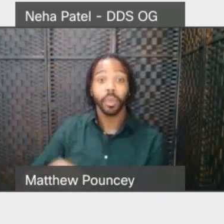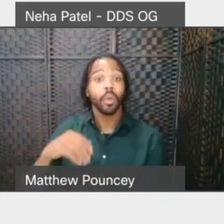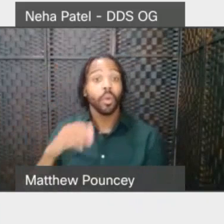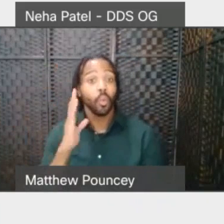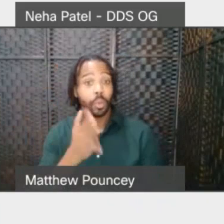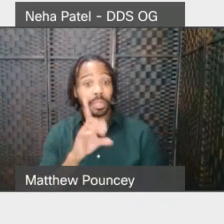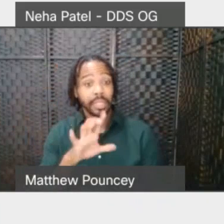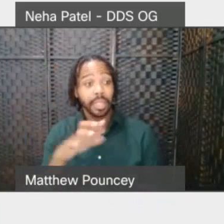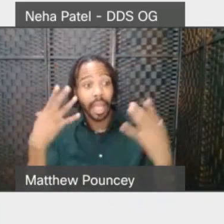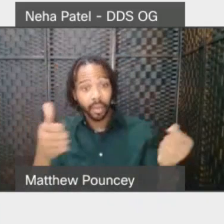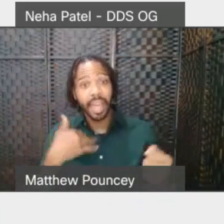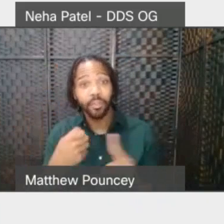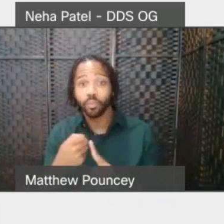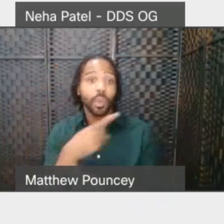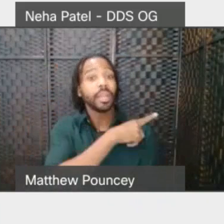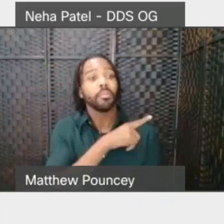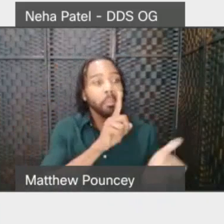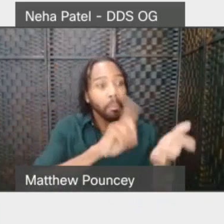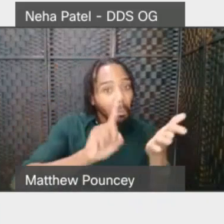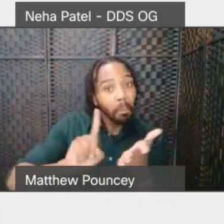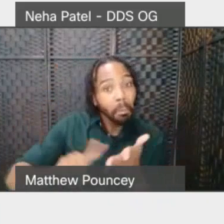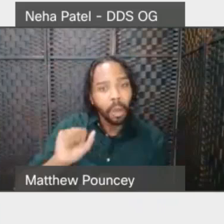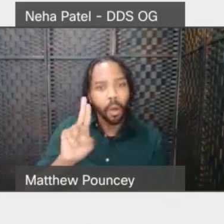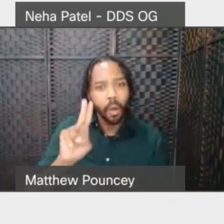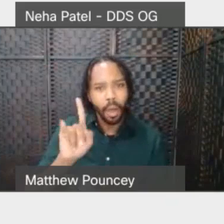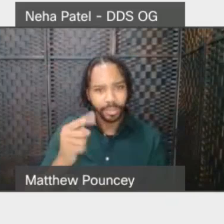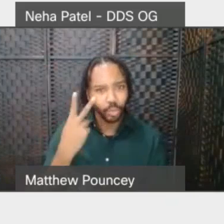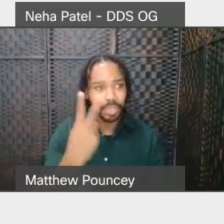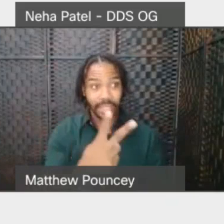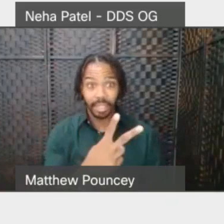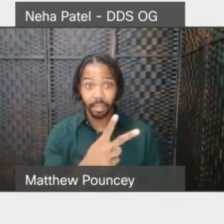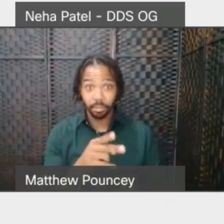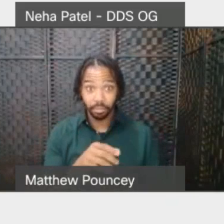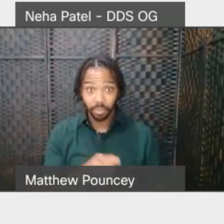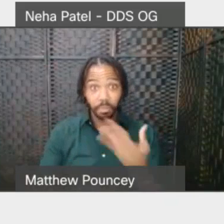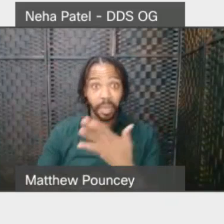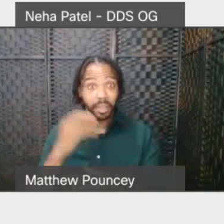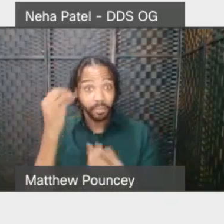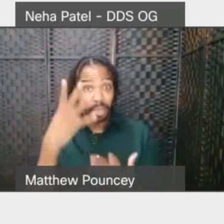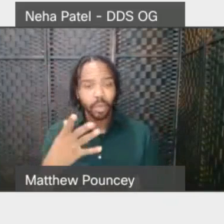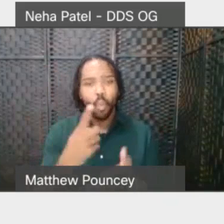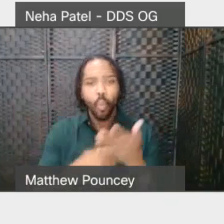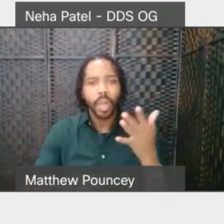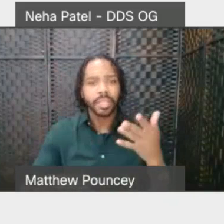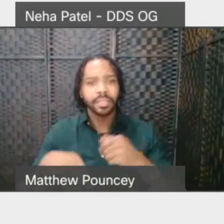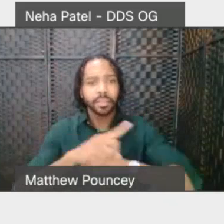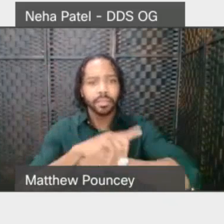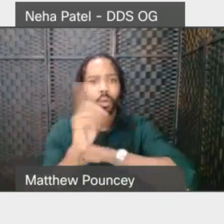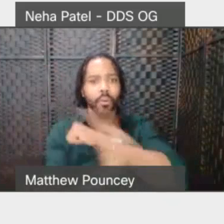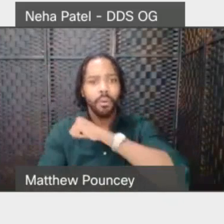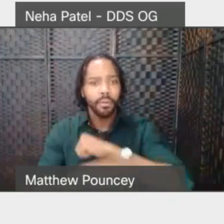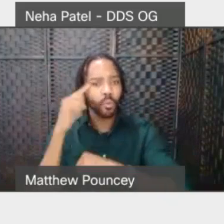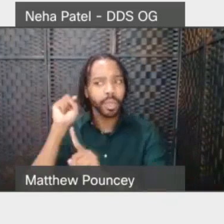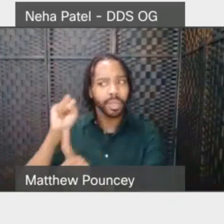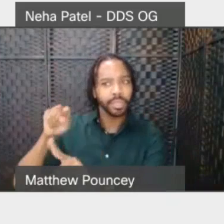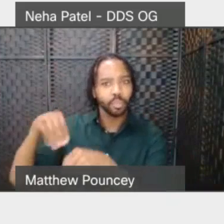determine if people have submitted their information? What would be the consequence to the provider if